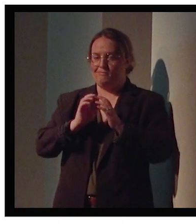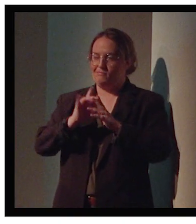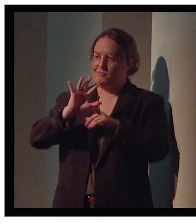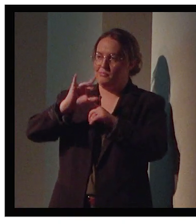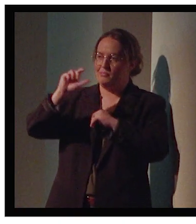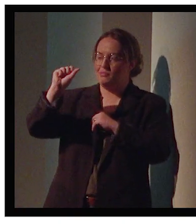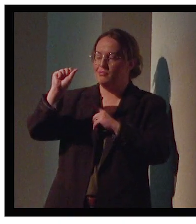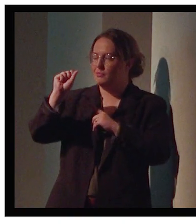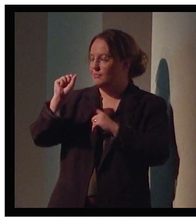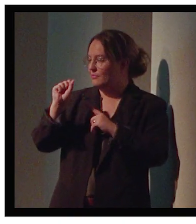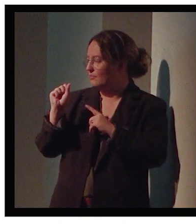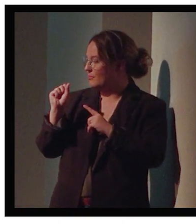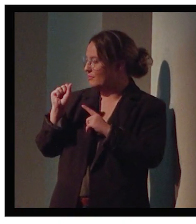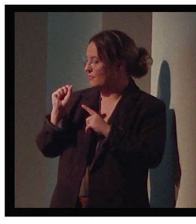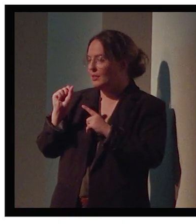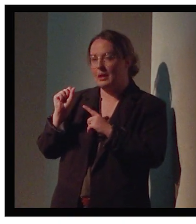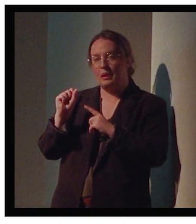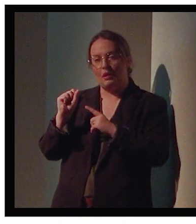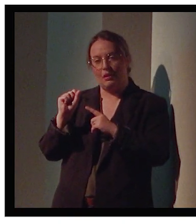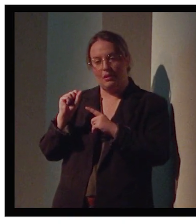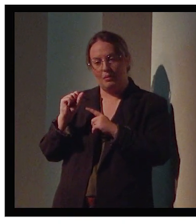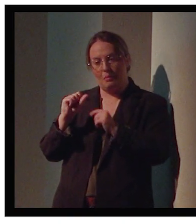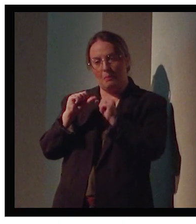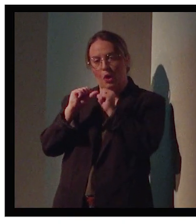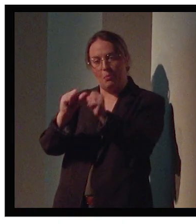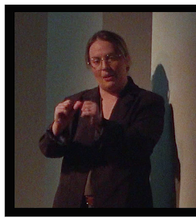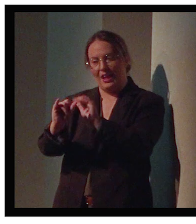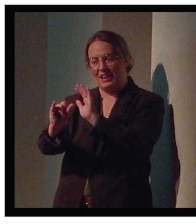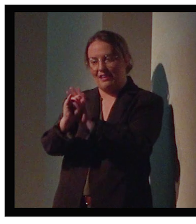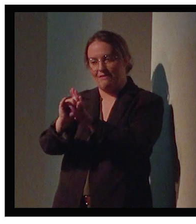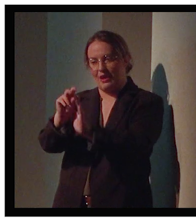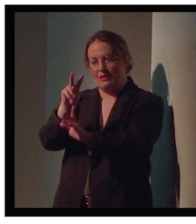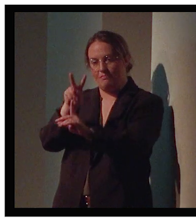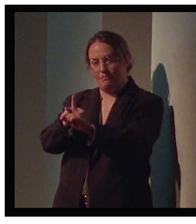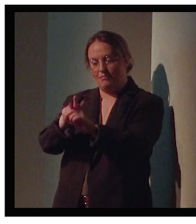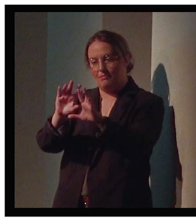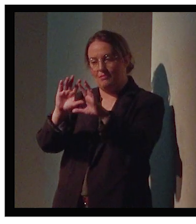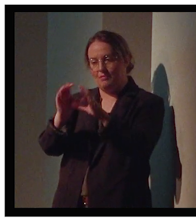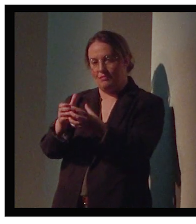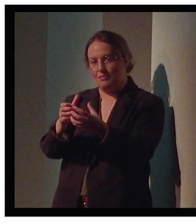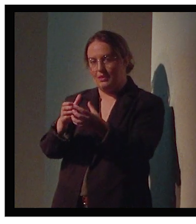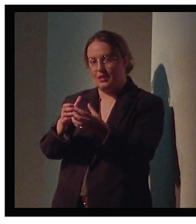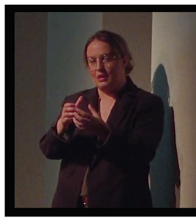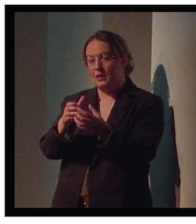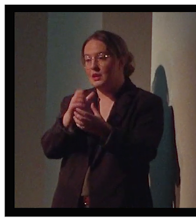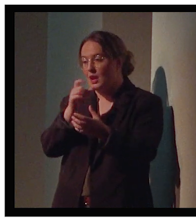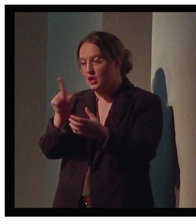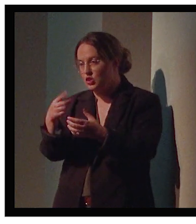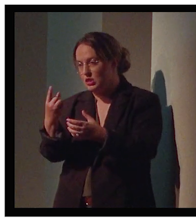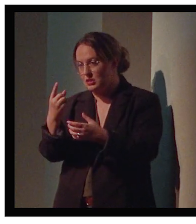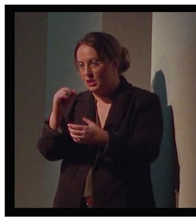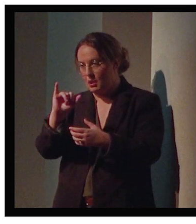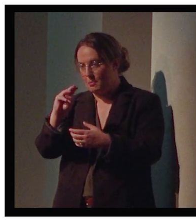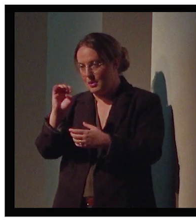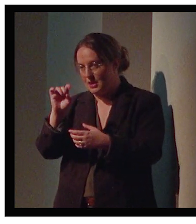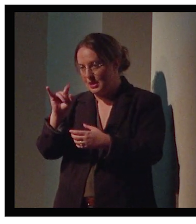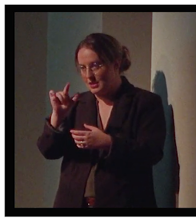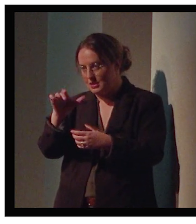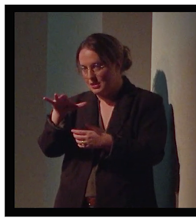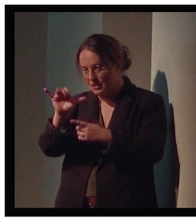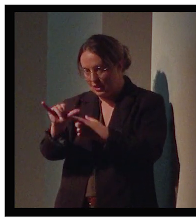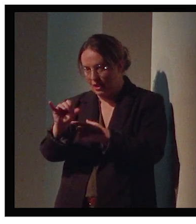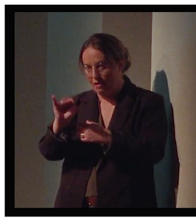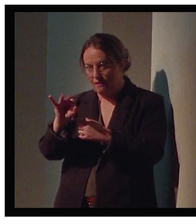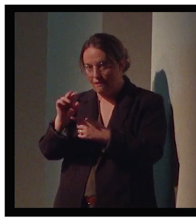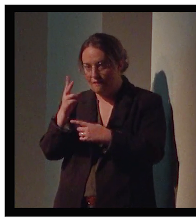this painting, became permanently identified not only with an immediacy of vision, but with the very